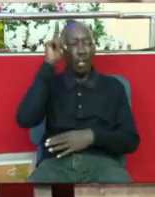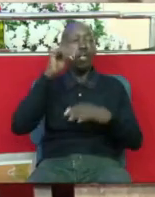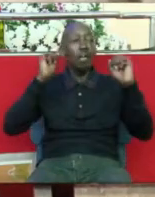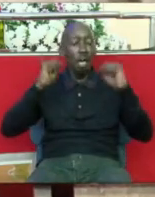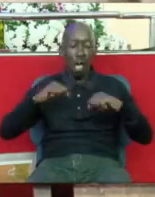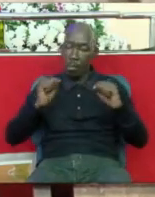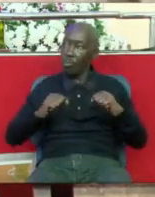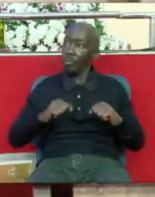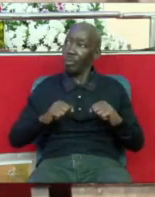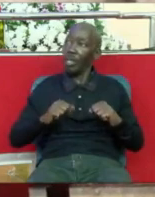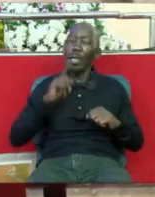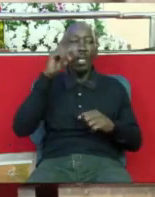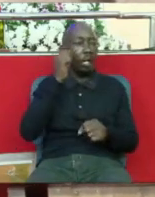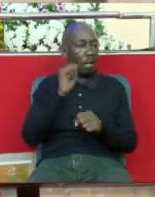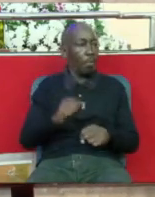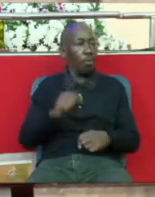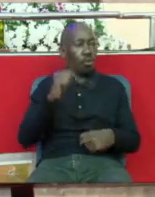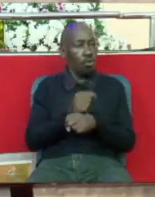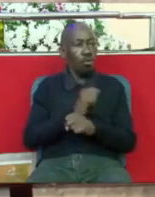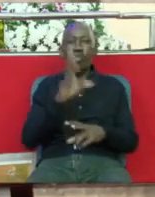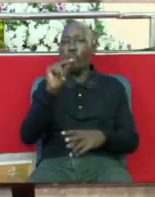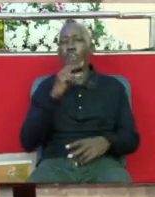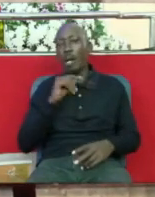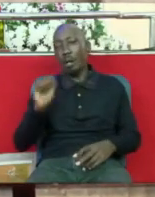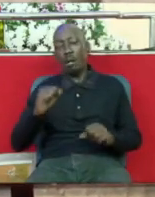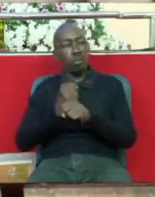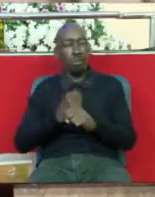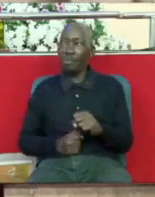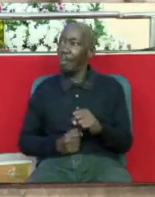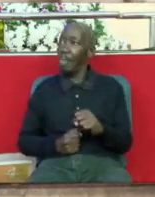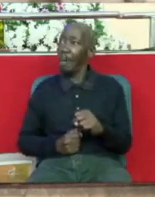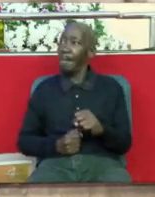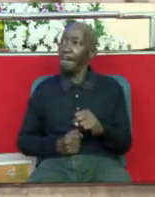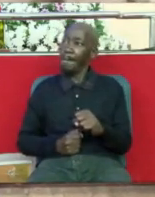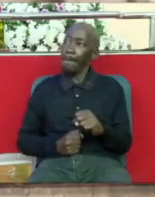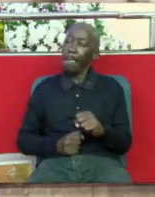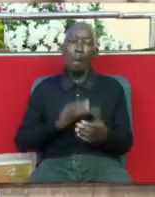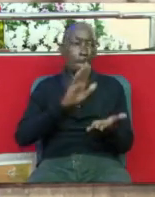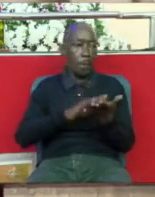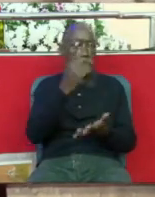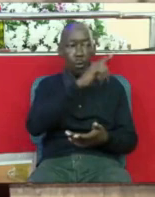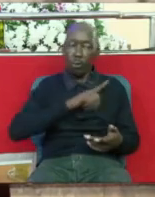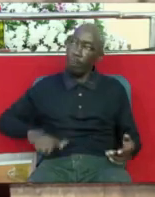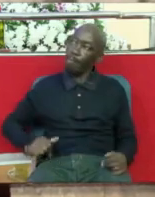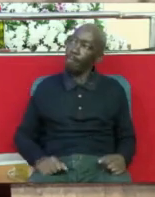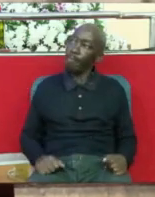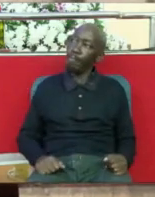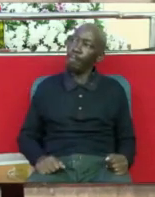Kwamba anaweza. He can do what no man can do. Anaweza akafanya jambo ambalo hakuna mwanadamu anaweza. Praise the Lord. Hallelujah.